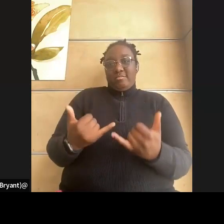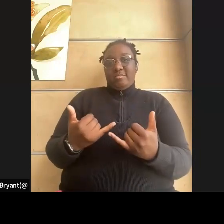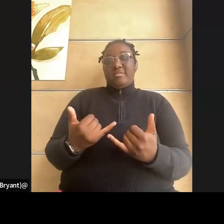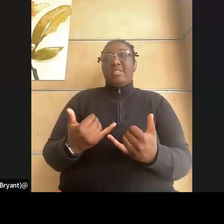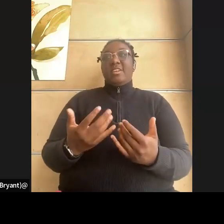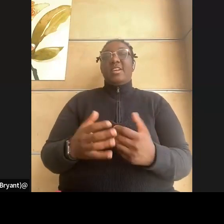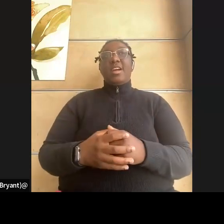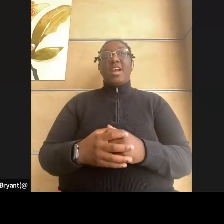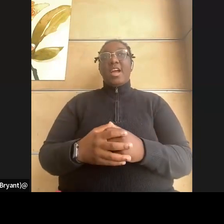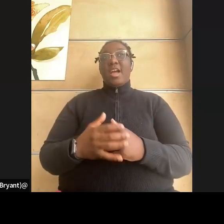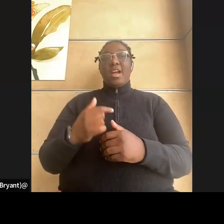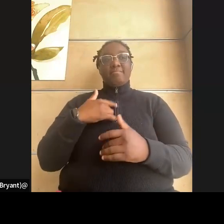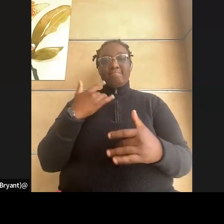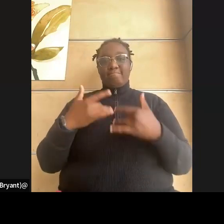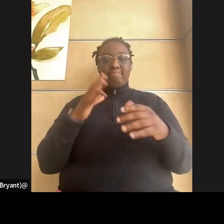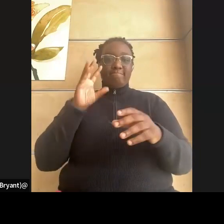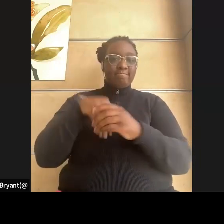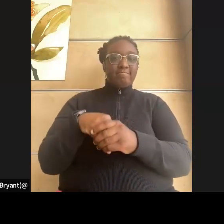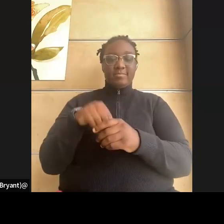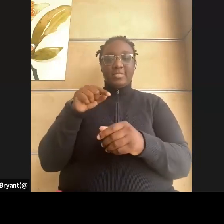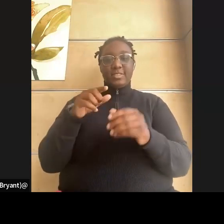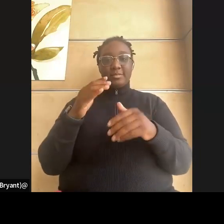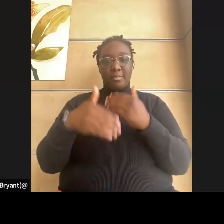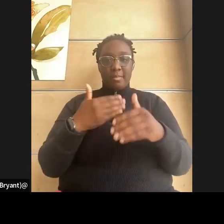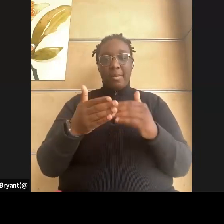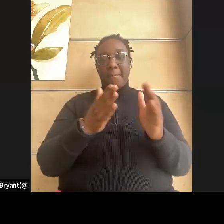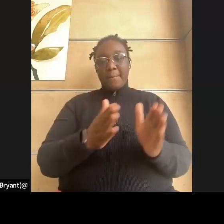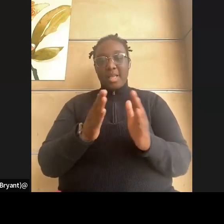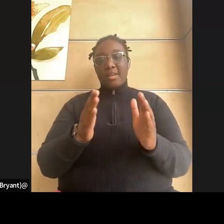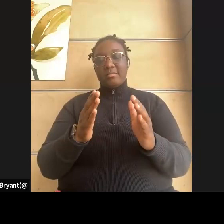planning process and help get the word out about the ACP.